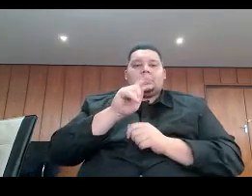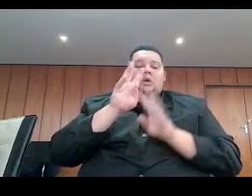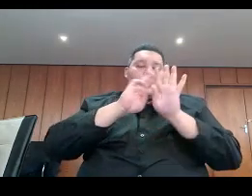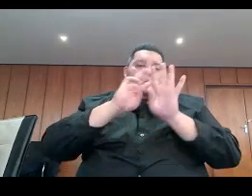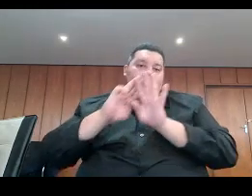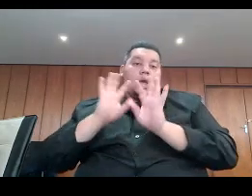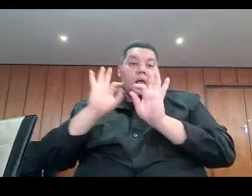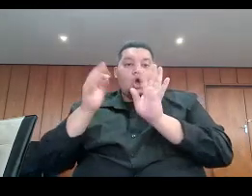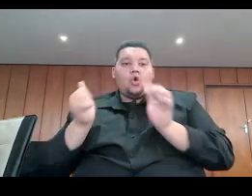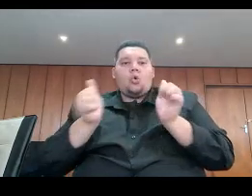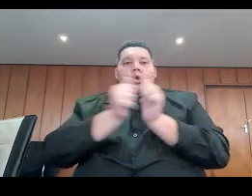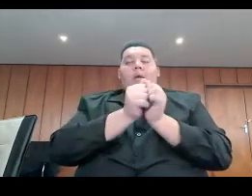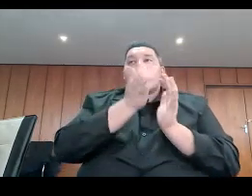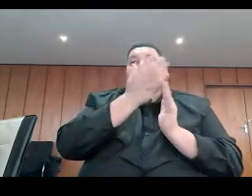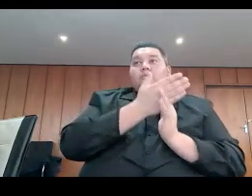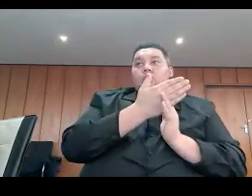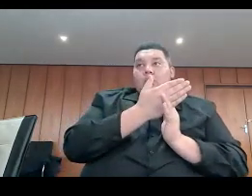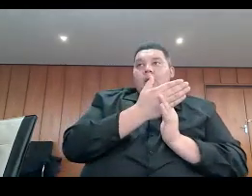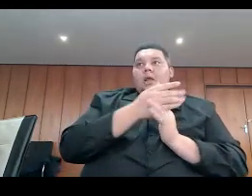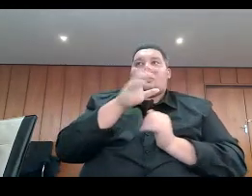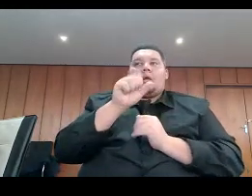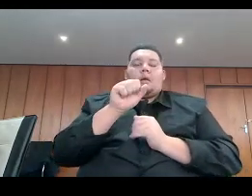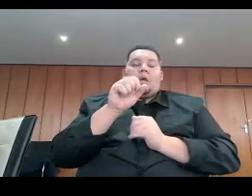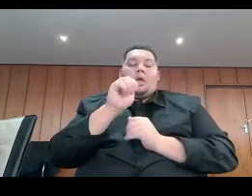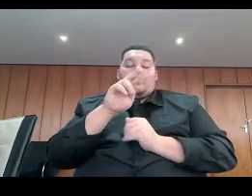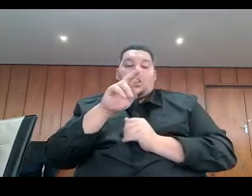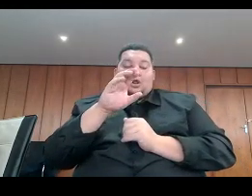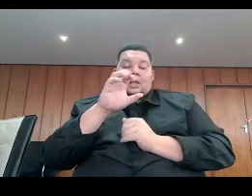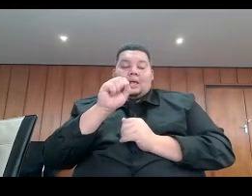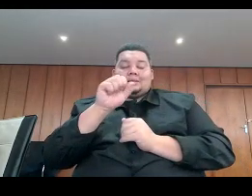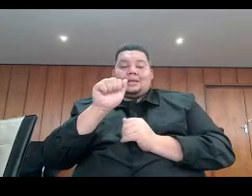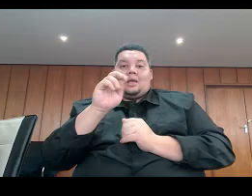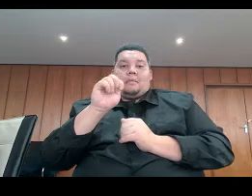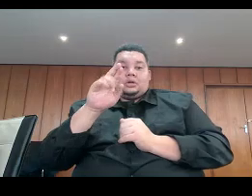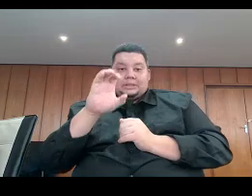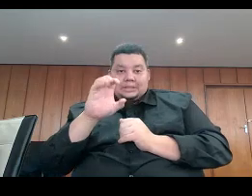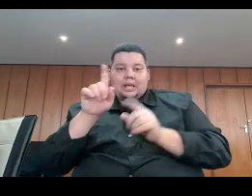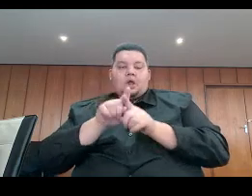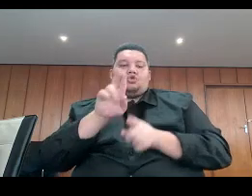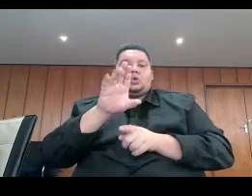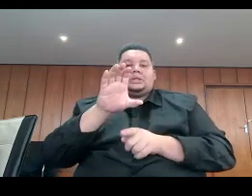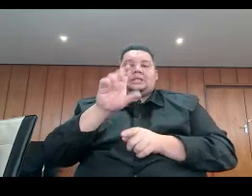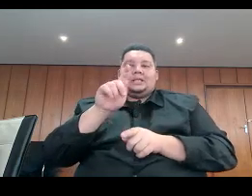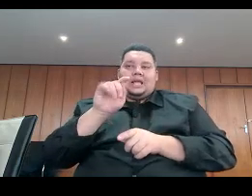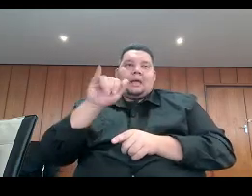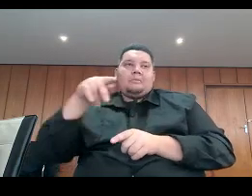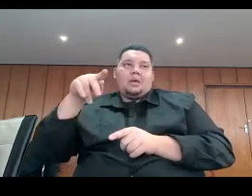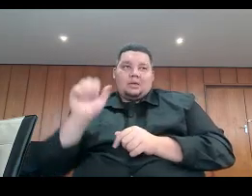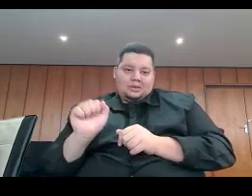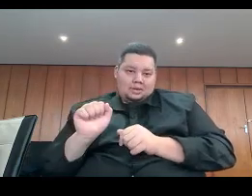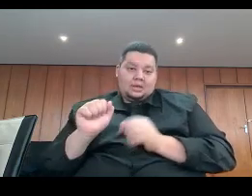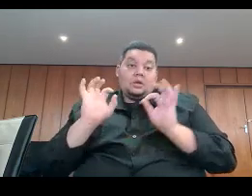a collaboration between MRC and UCT IPA. So we're